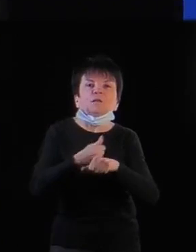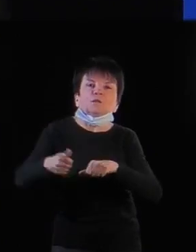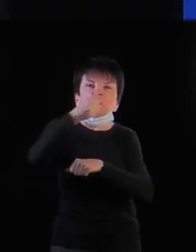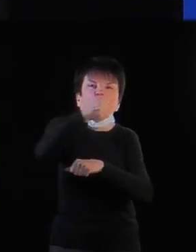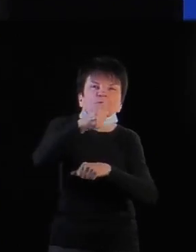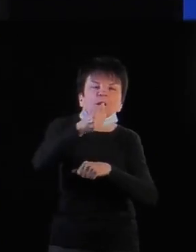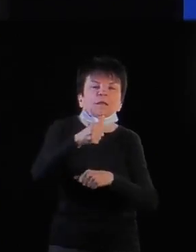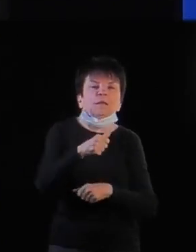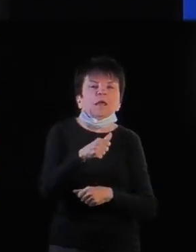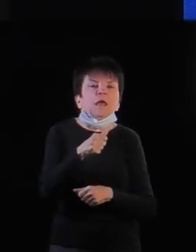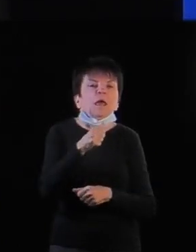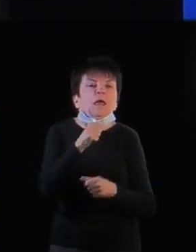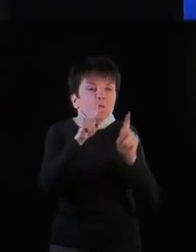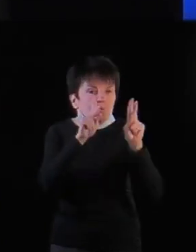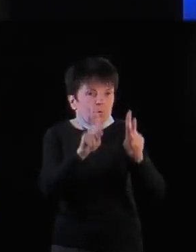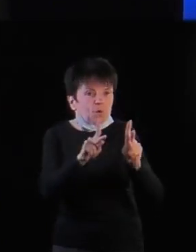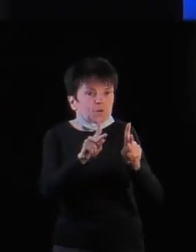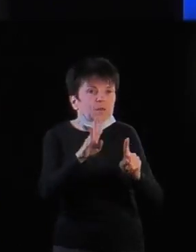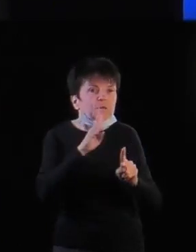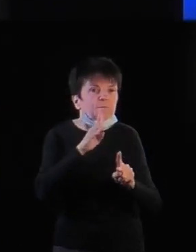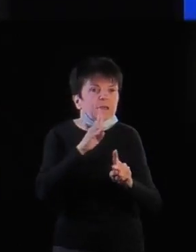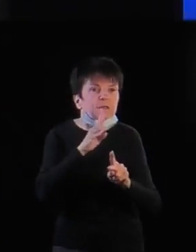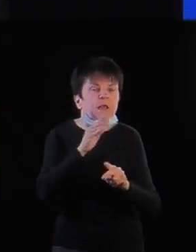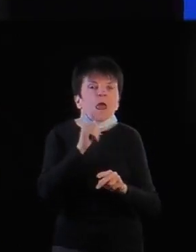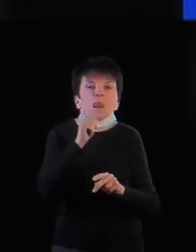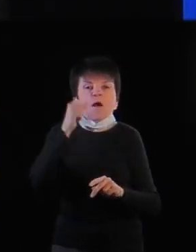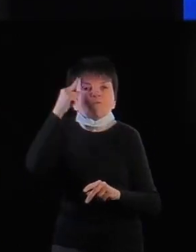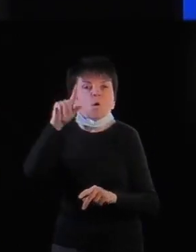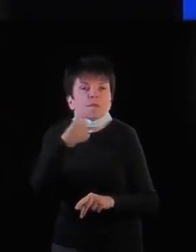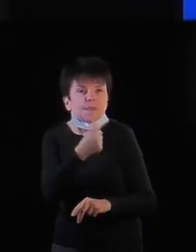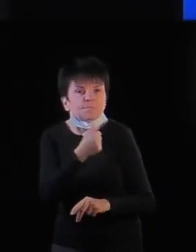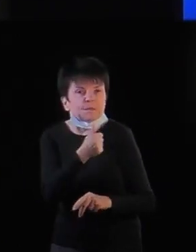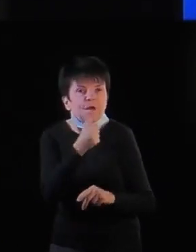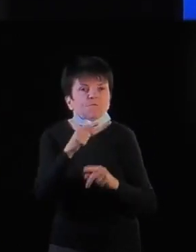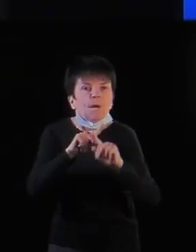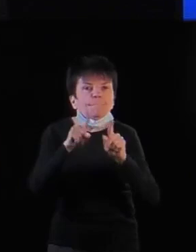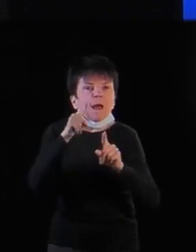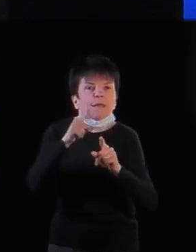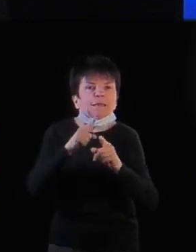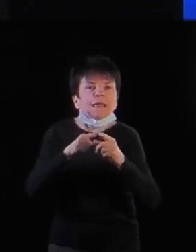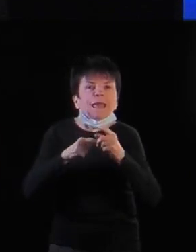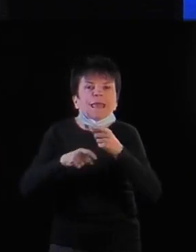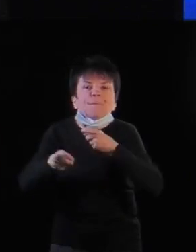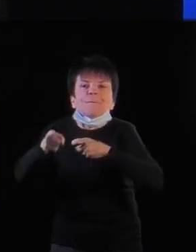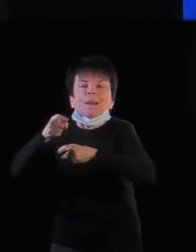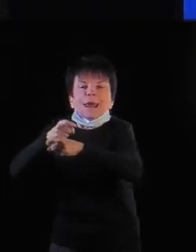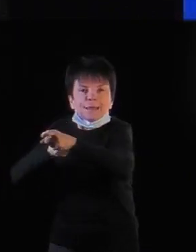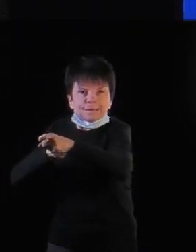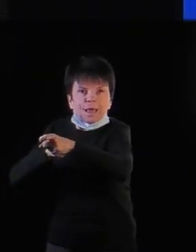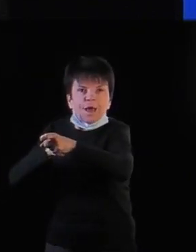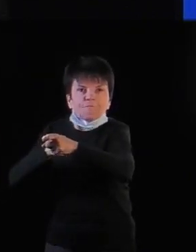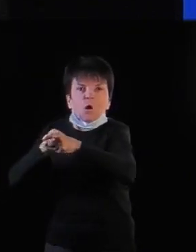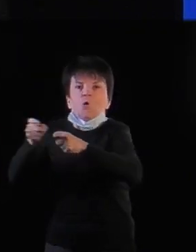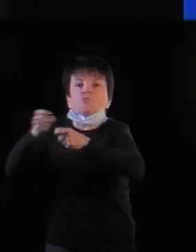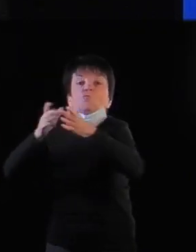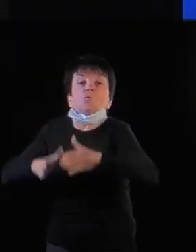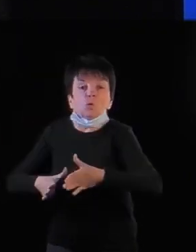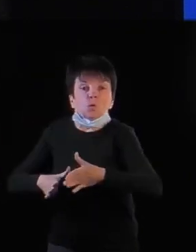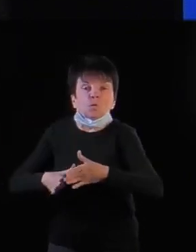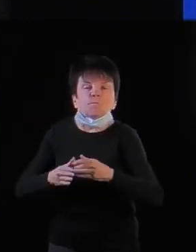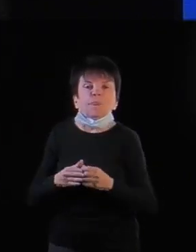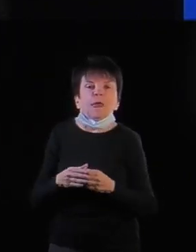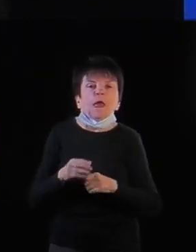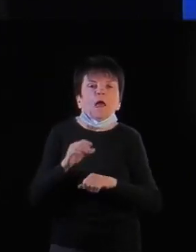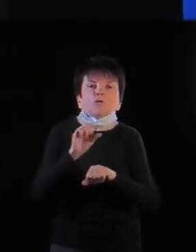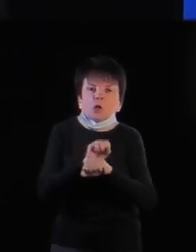not on his or her own name, but on behalf of the ruler whose deputy he or she is. The whole duty and